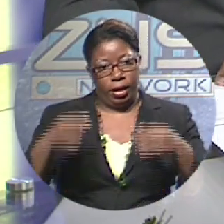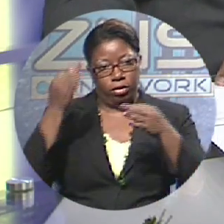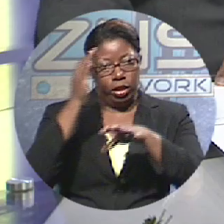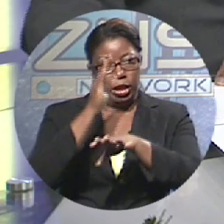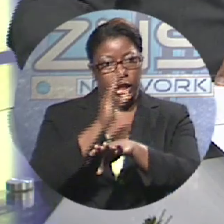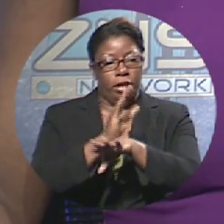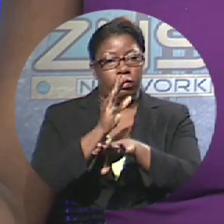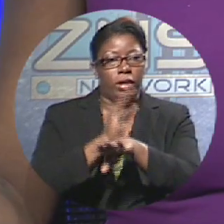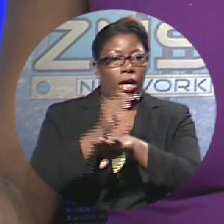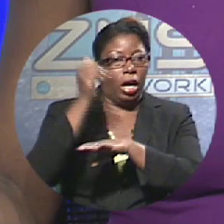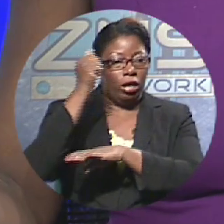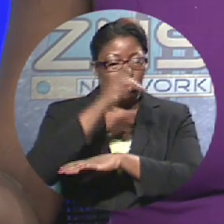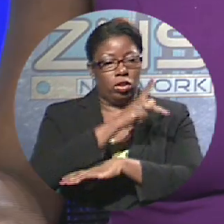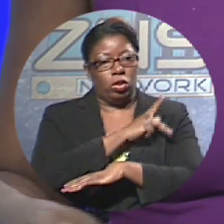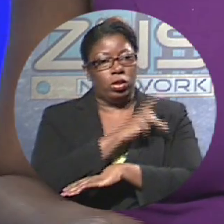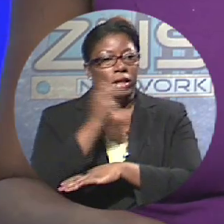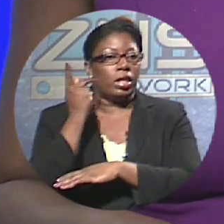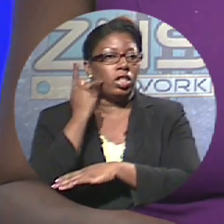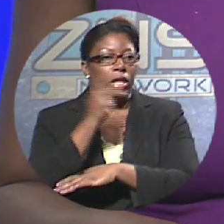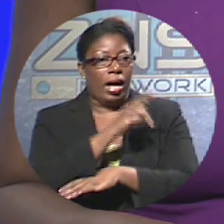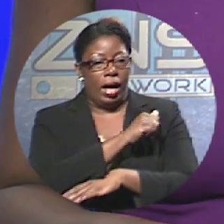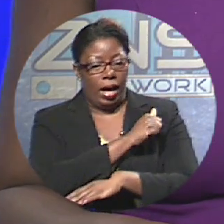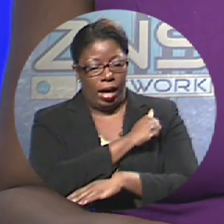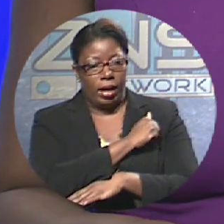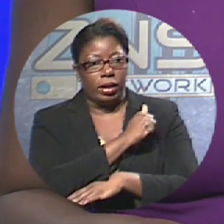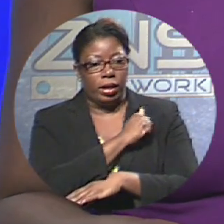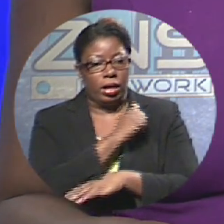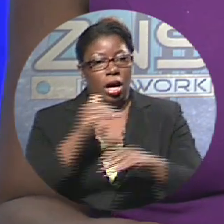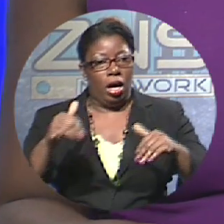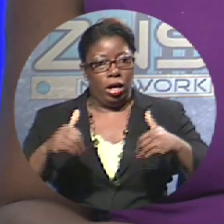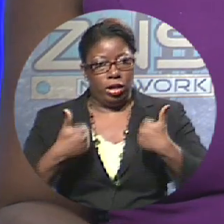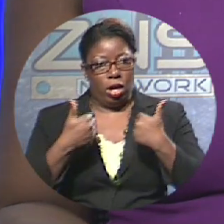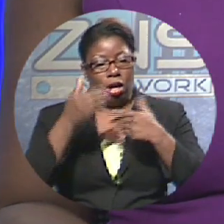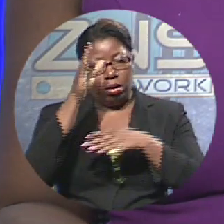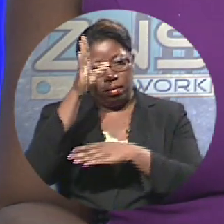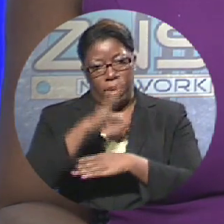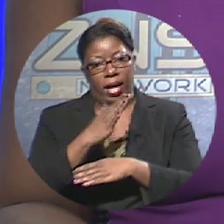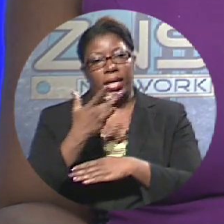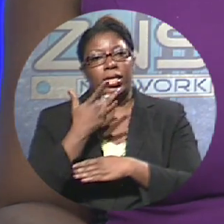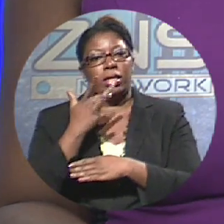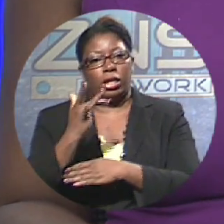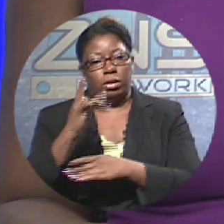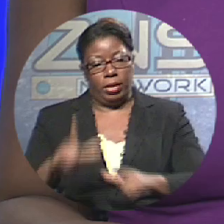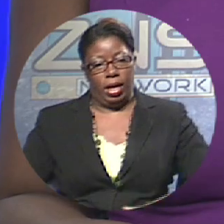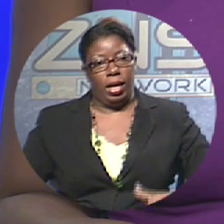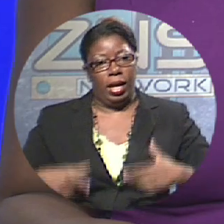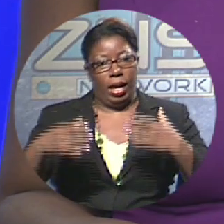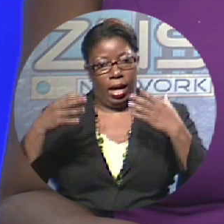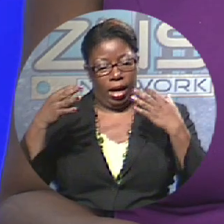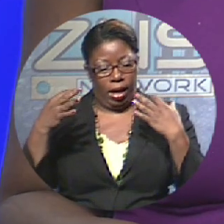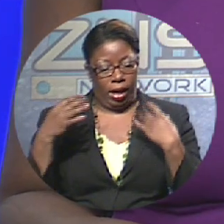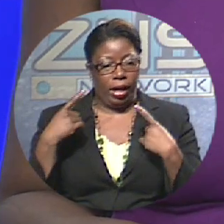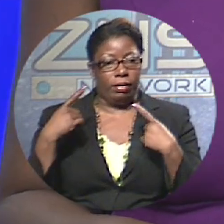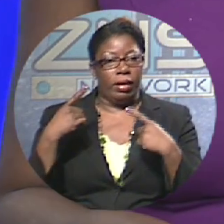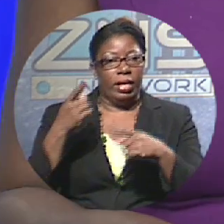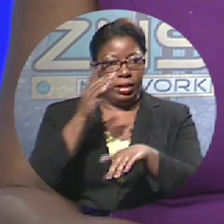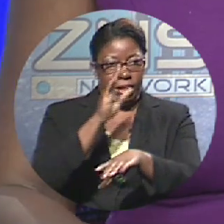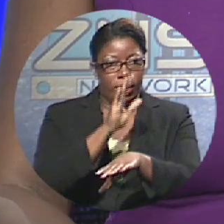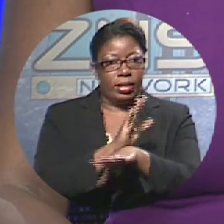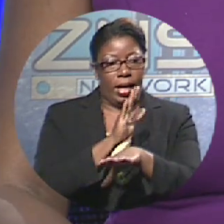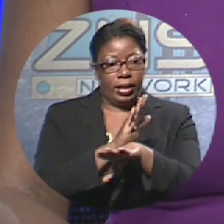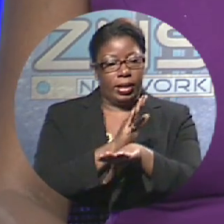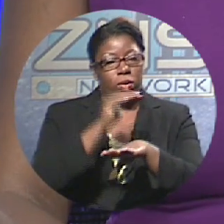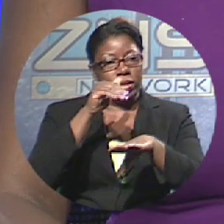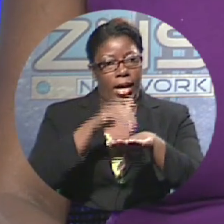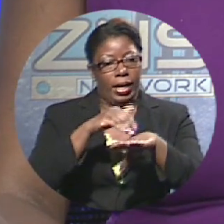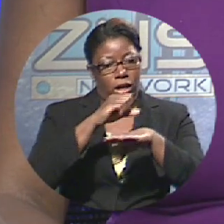Latterly, thanks for joining us. Well, a young man is lucky to be alive tonight after he was shot while reportedly attending a counseling session at